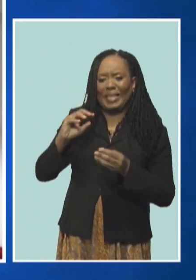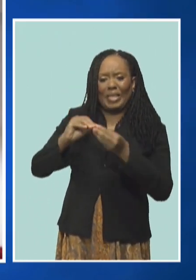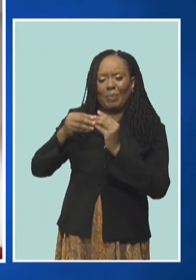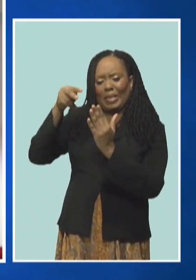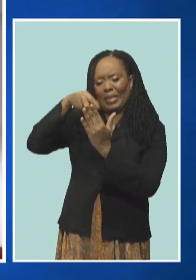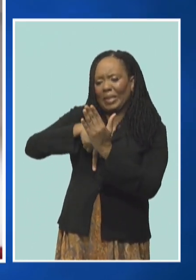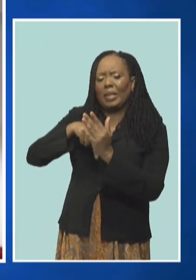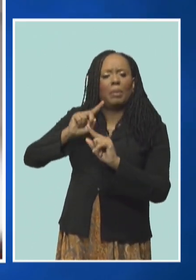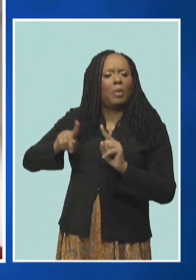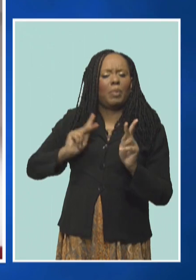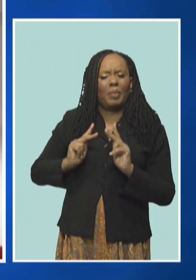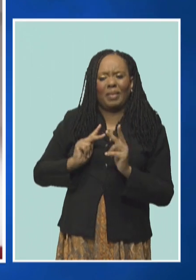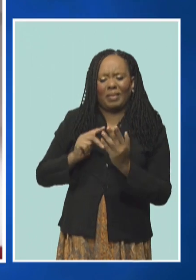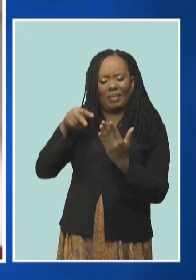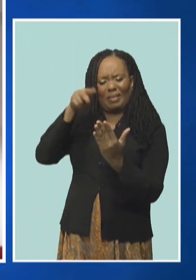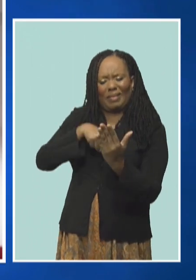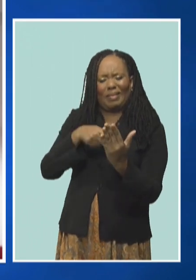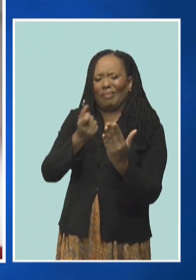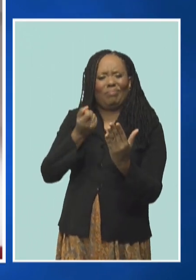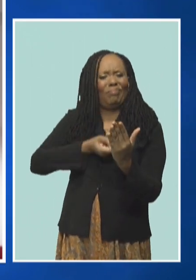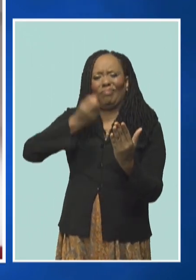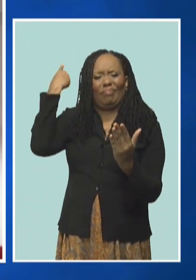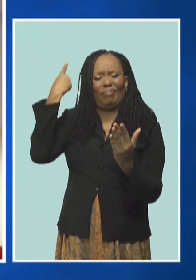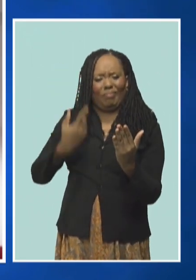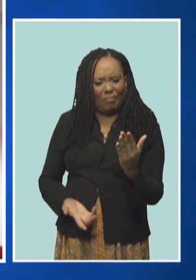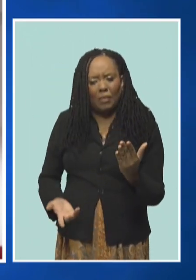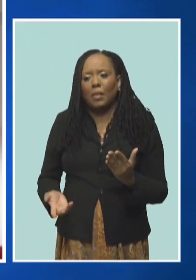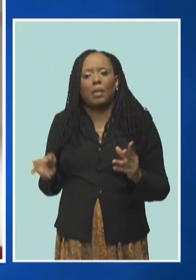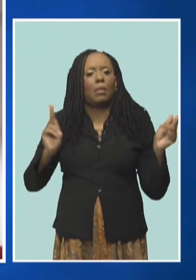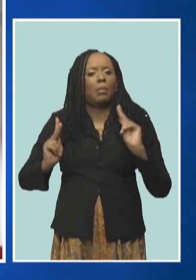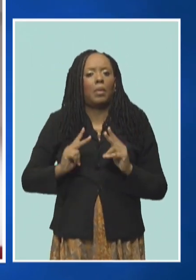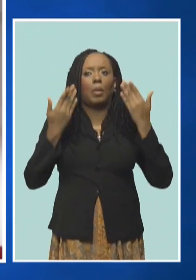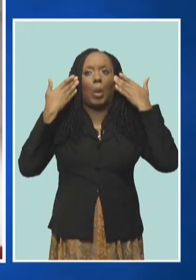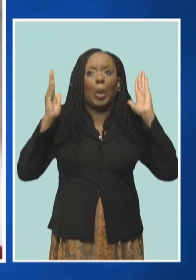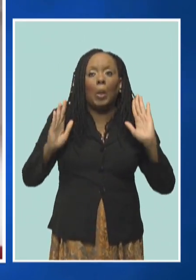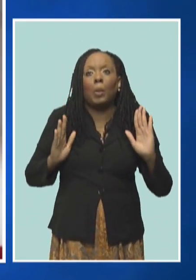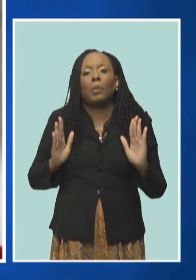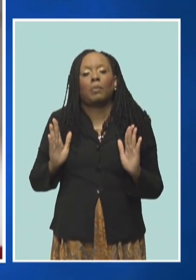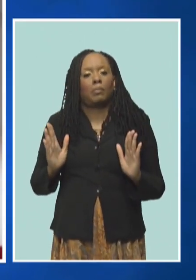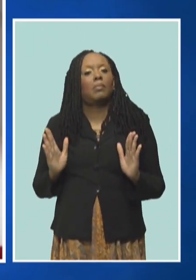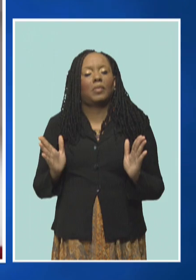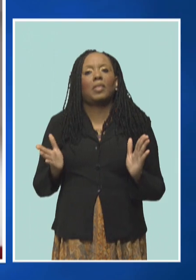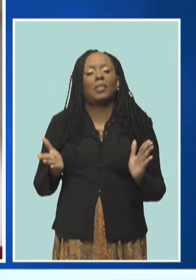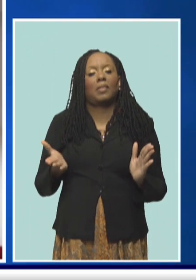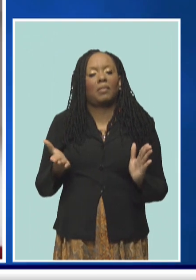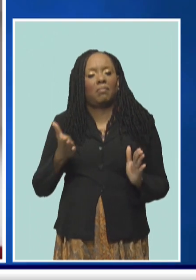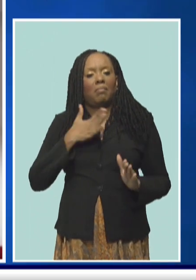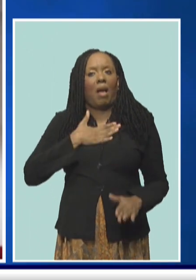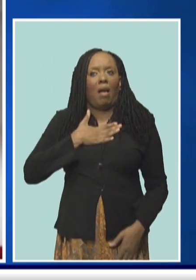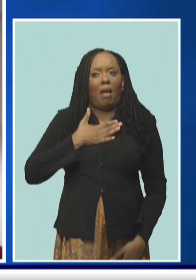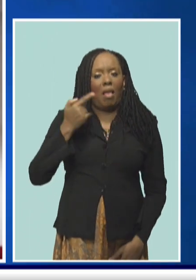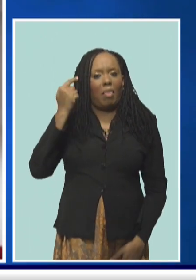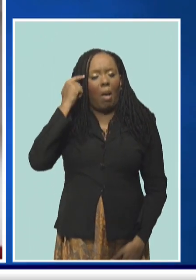to speak, is feeling and what is happening in terms of business confidence. And I guess I have some thoughts on